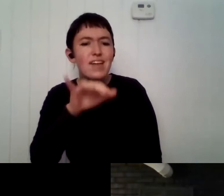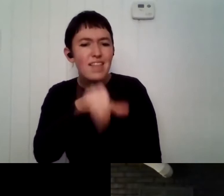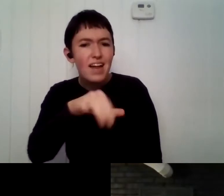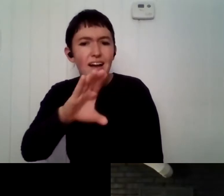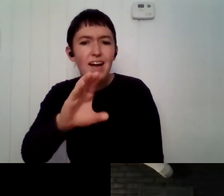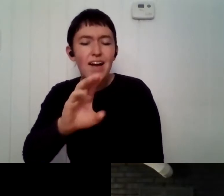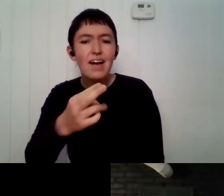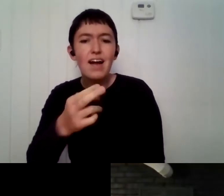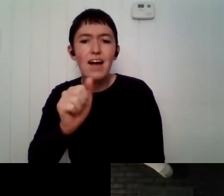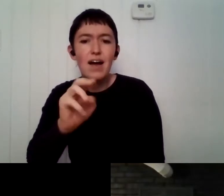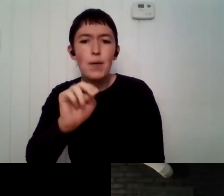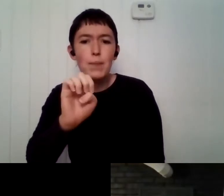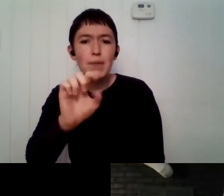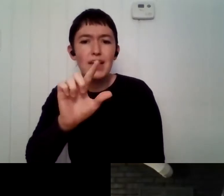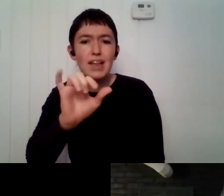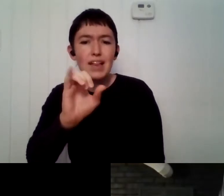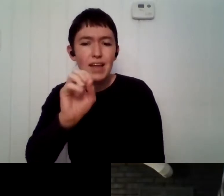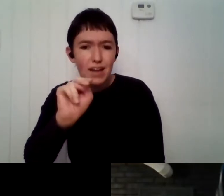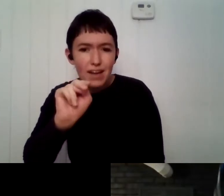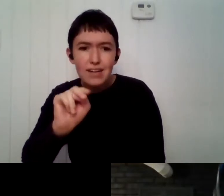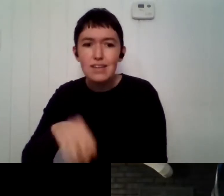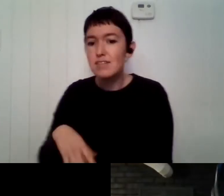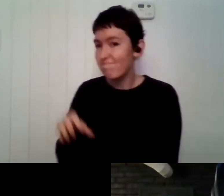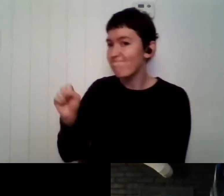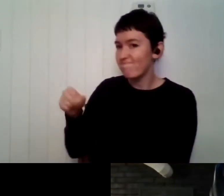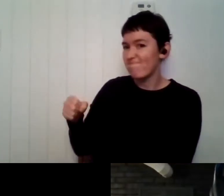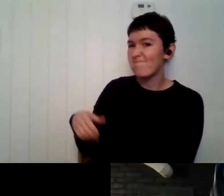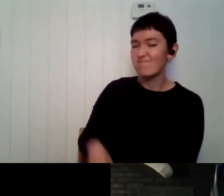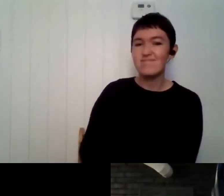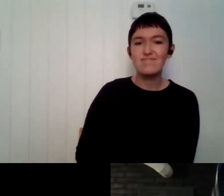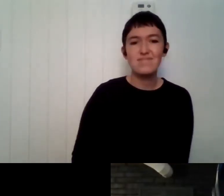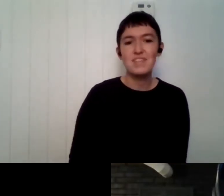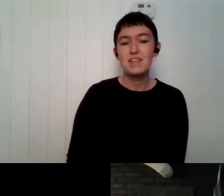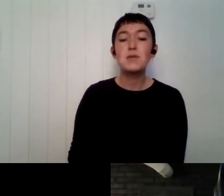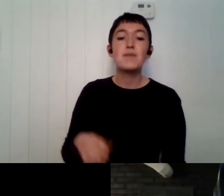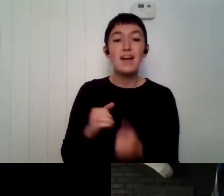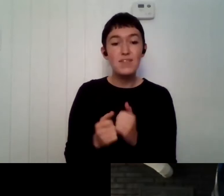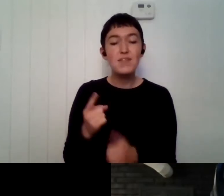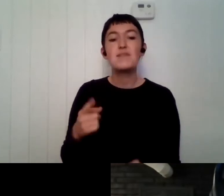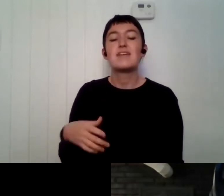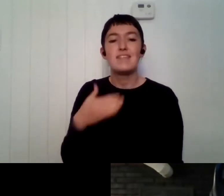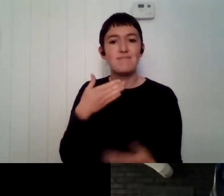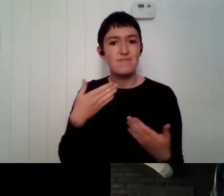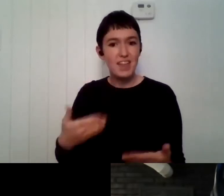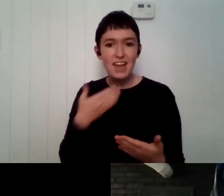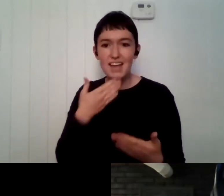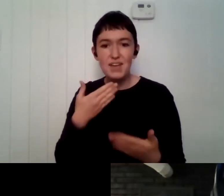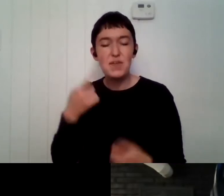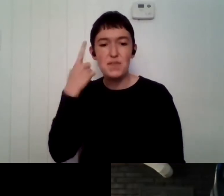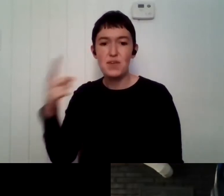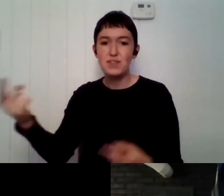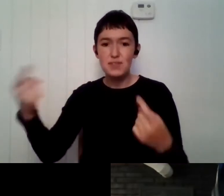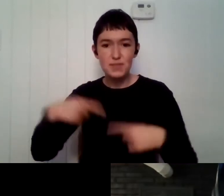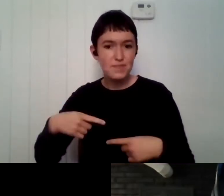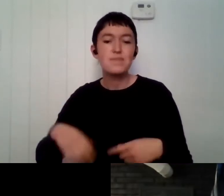Gosh. He just hangs out back there all day. Awesome. So everybody, thank you so much for coming. Thank you for joining us. Rocío is